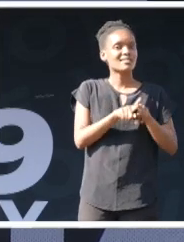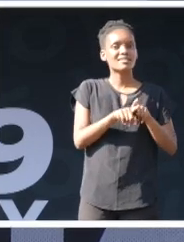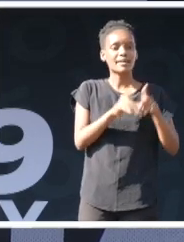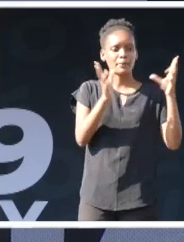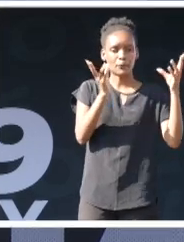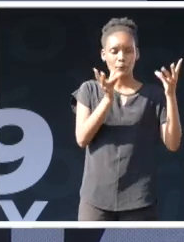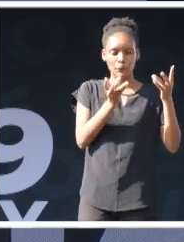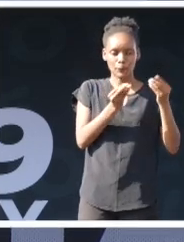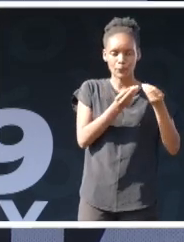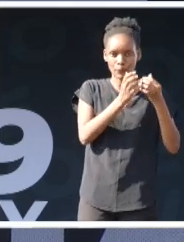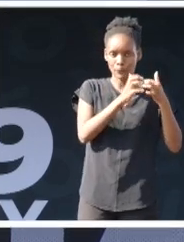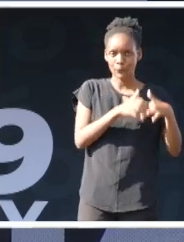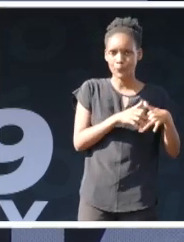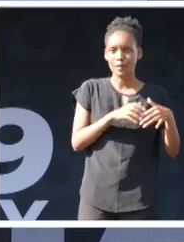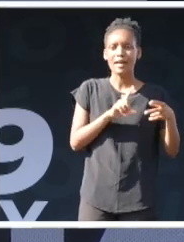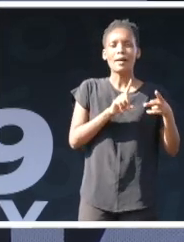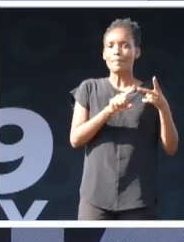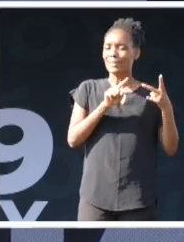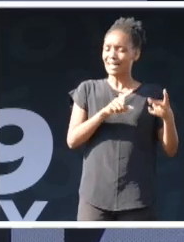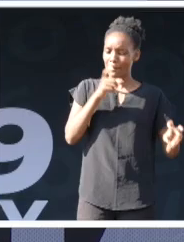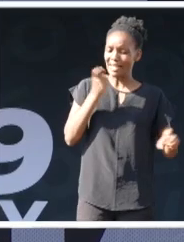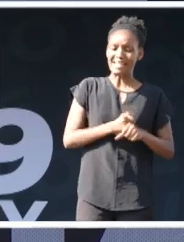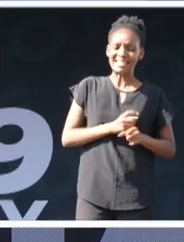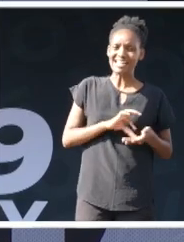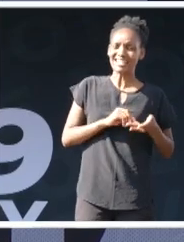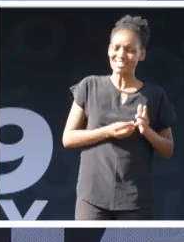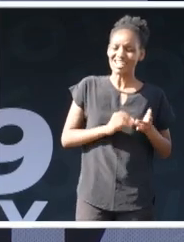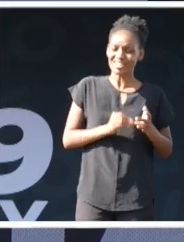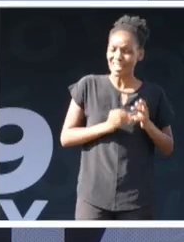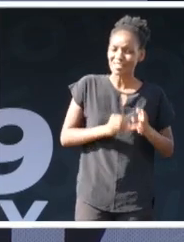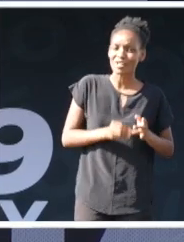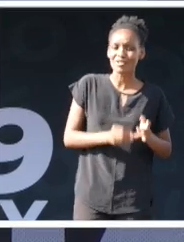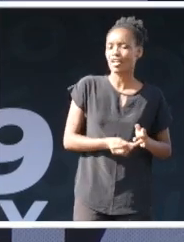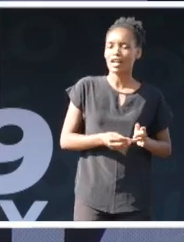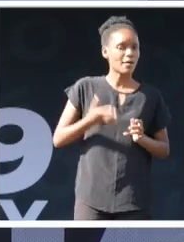and they refuse to die. So this is what they do.